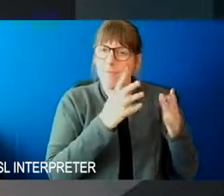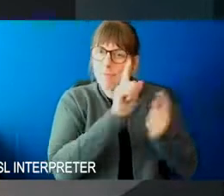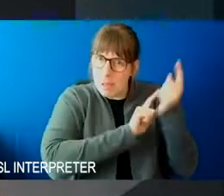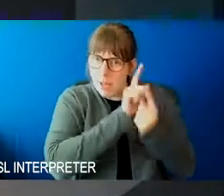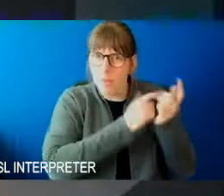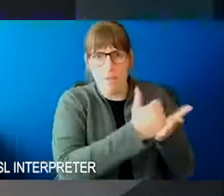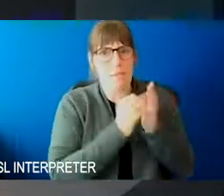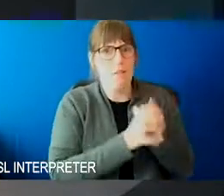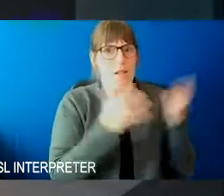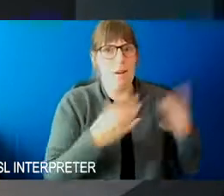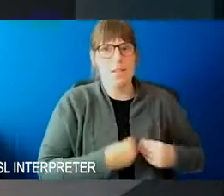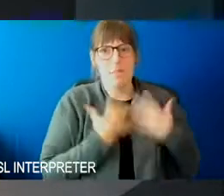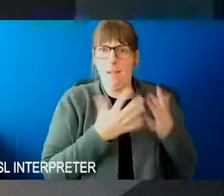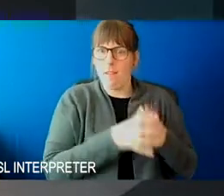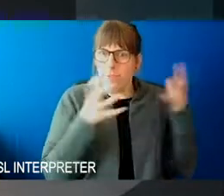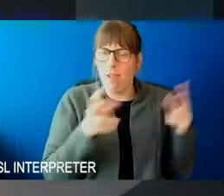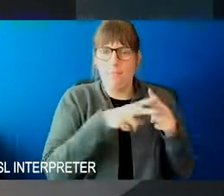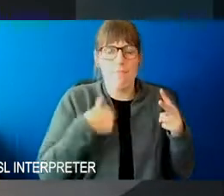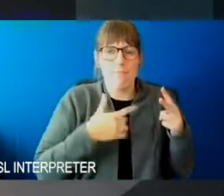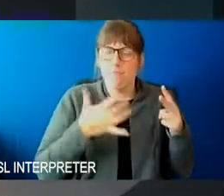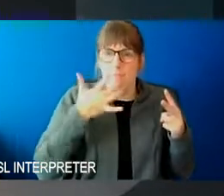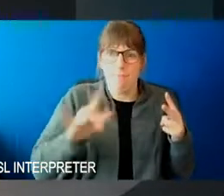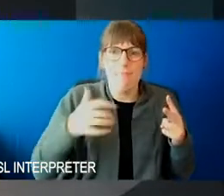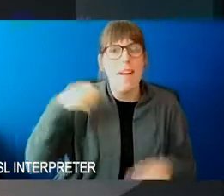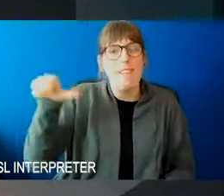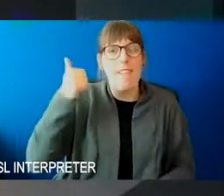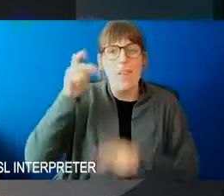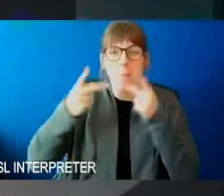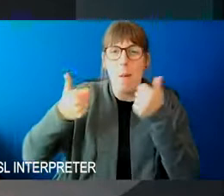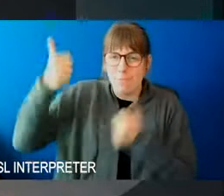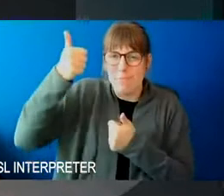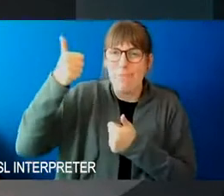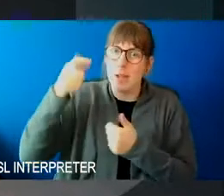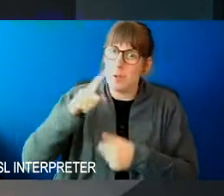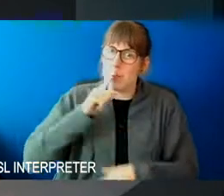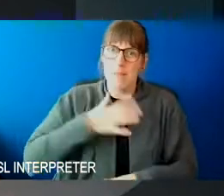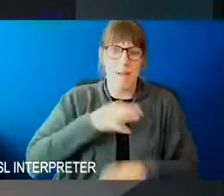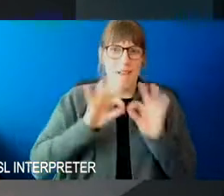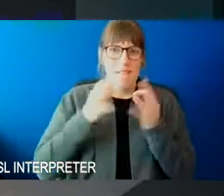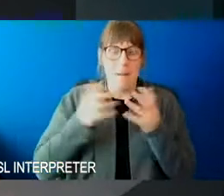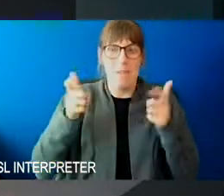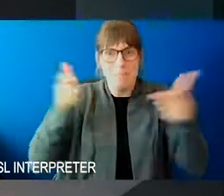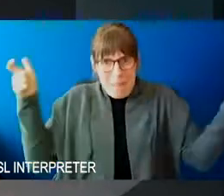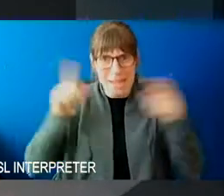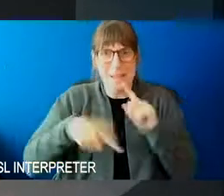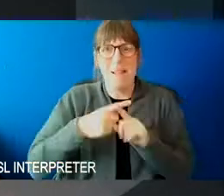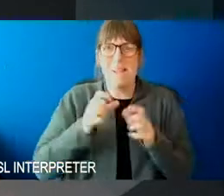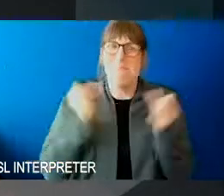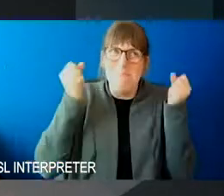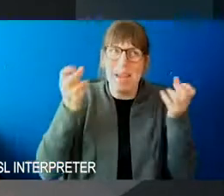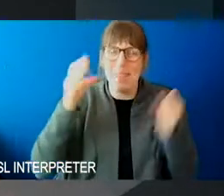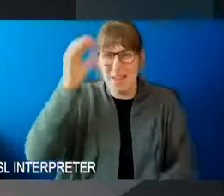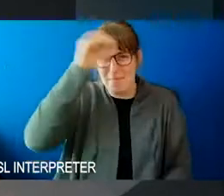Mentors, as I mentioned with Al and Vicky, have played a big role in my life. And I've been really blessed with elders growing up in a large, very